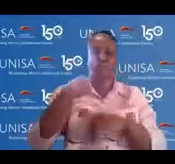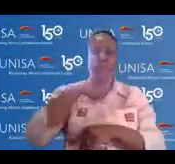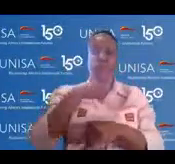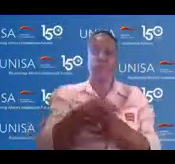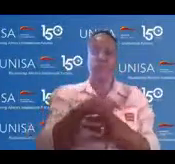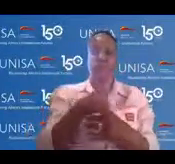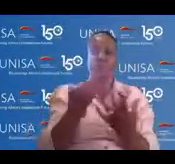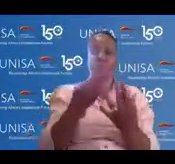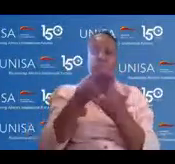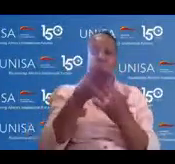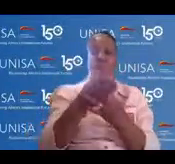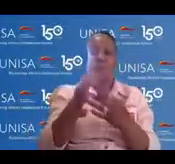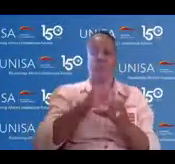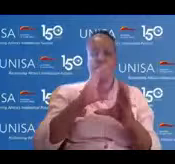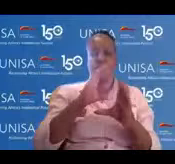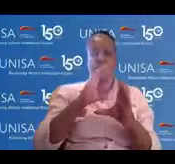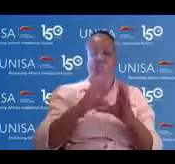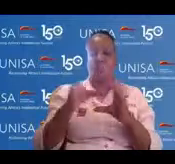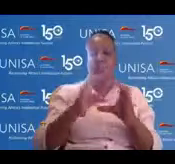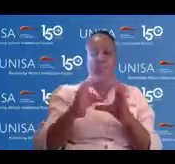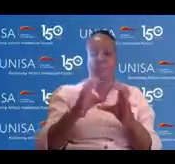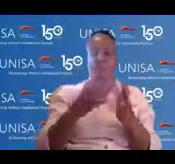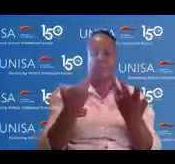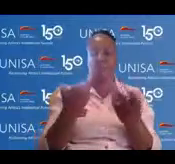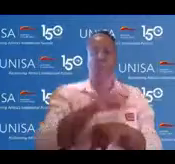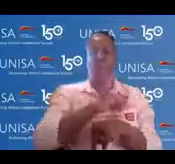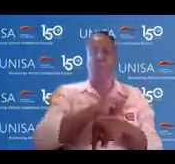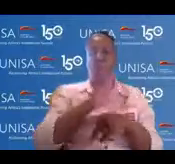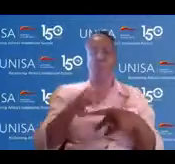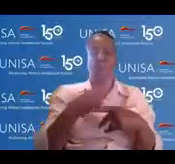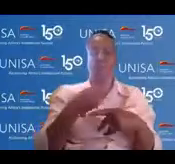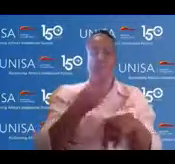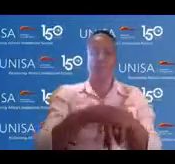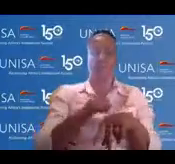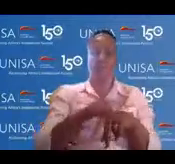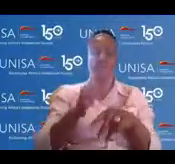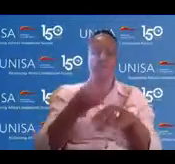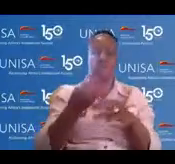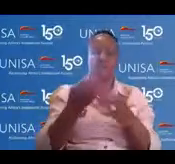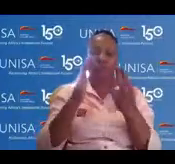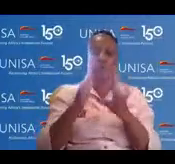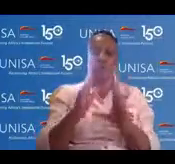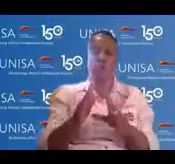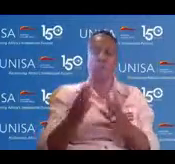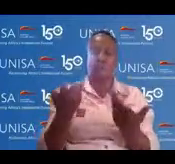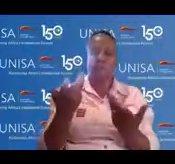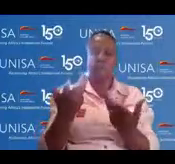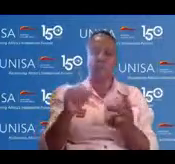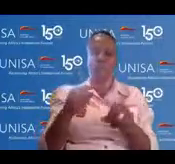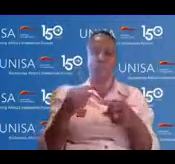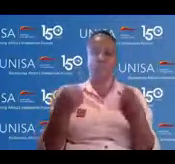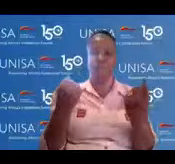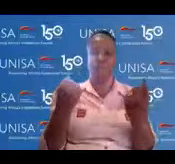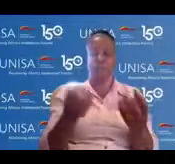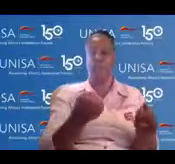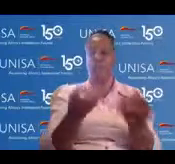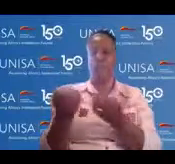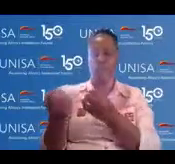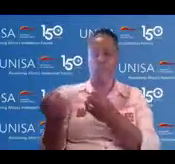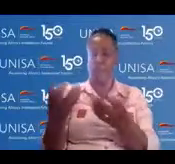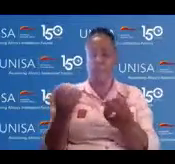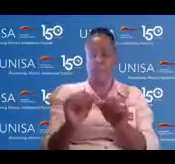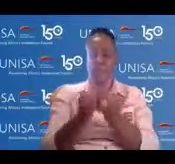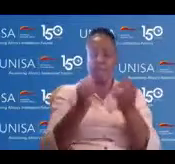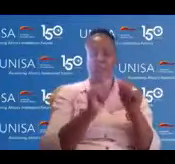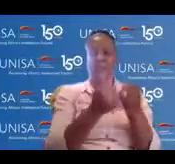chat, because sometimes students are unable to provide the challenges. So we normally